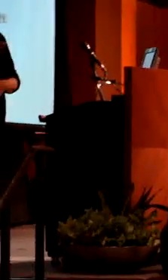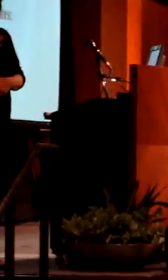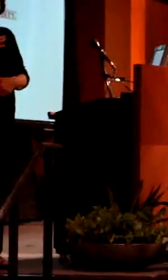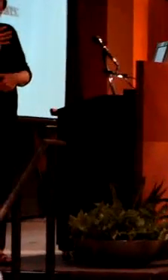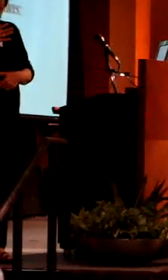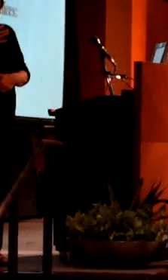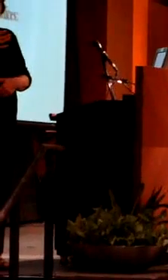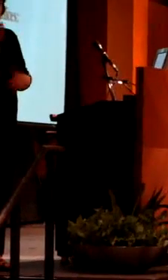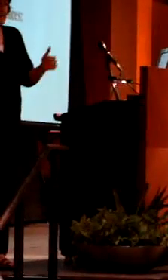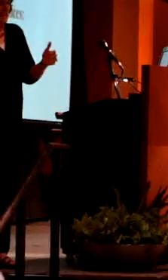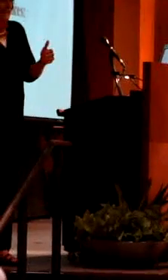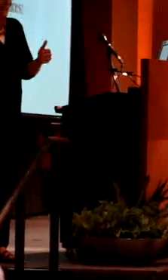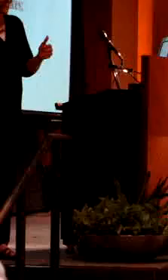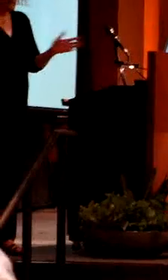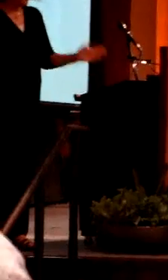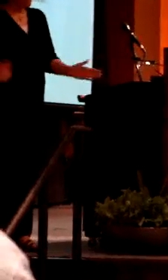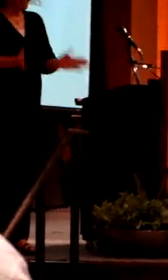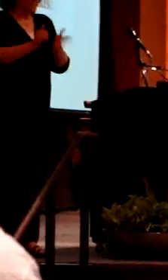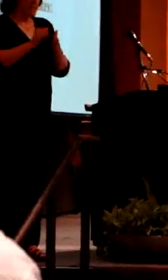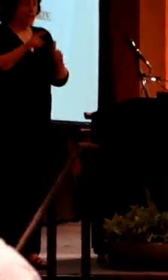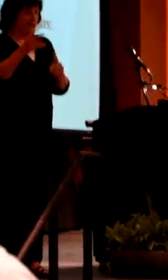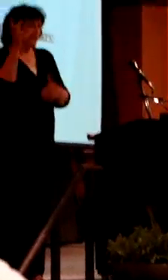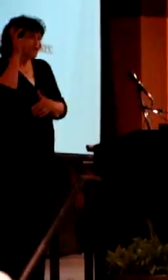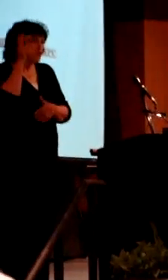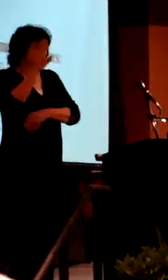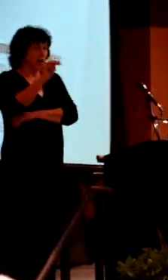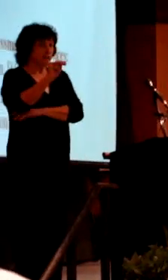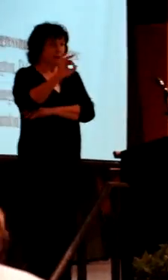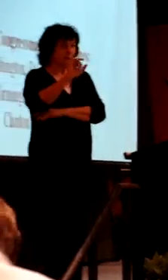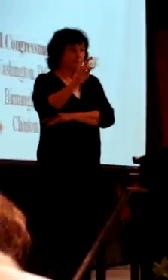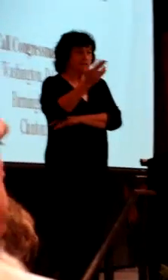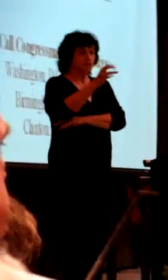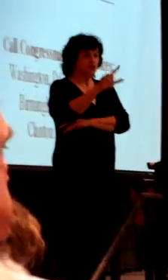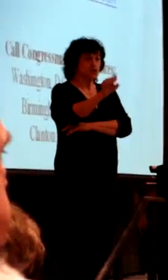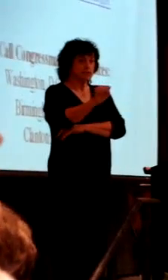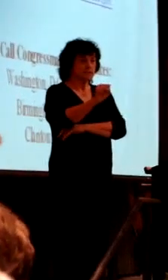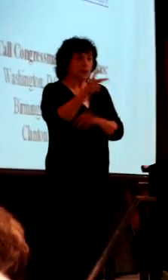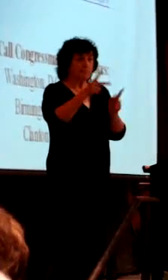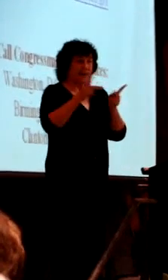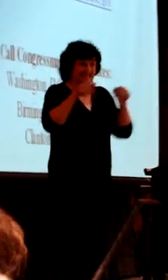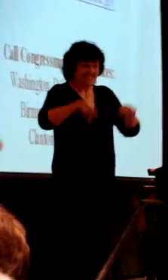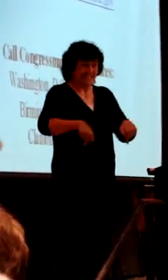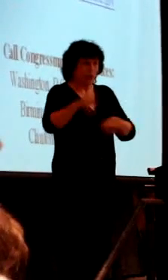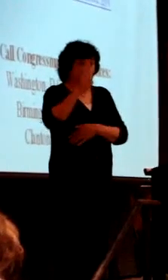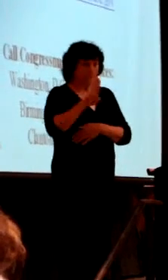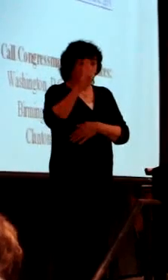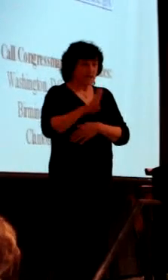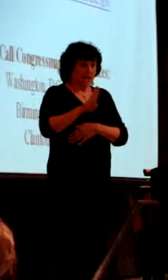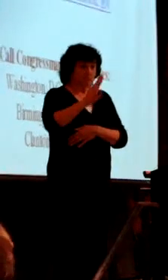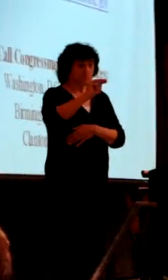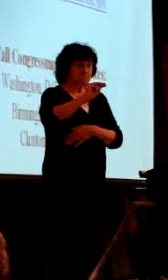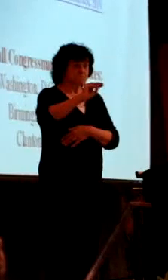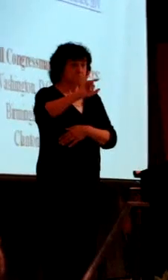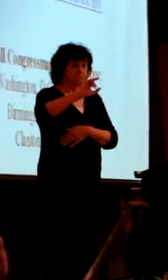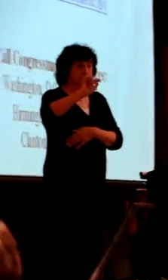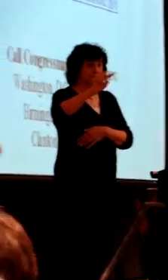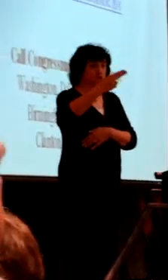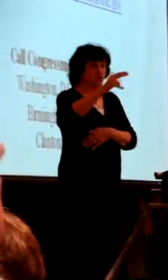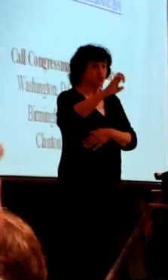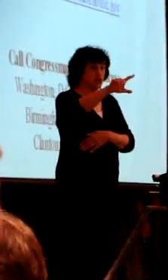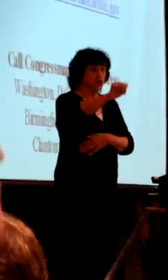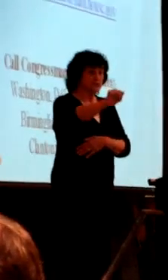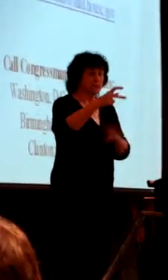autism. I don't know if any of you have heard of Mitchell's Place here in Birmingham, but